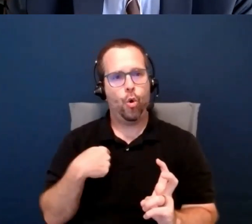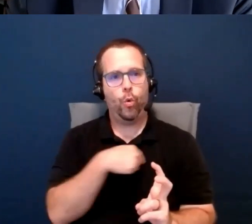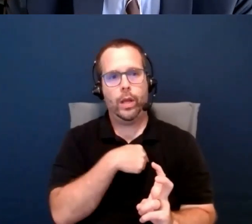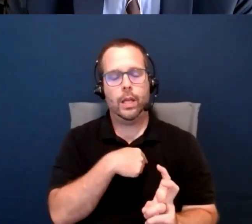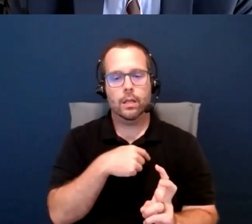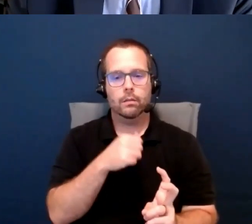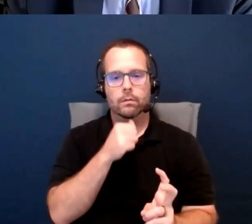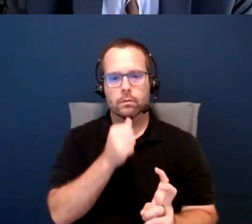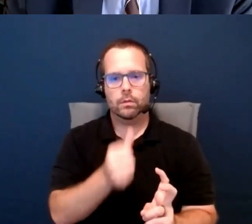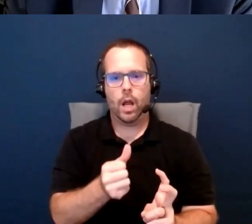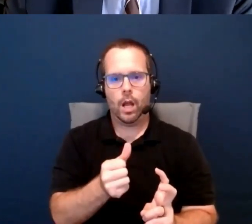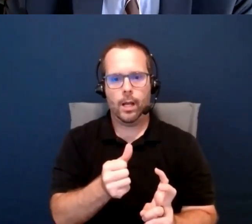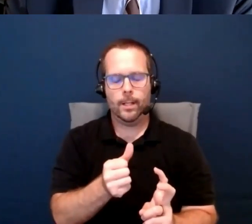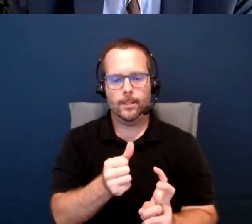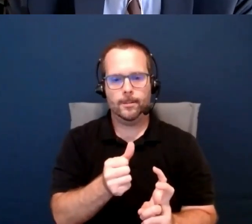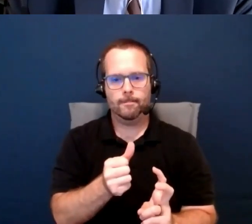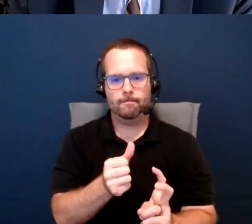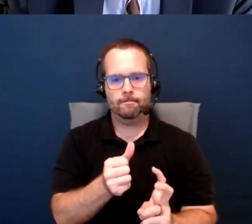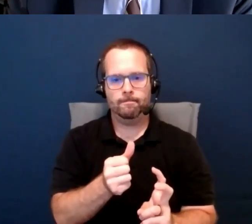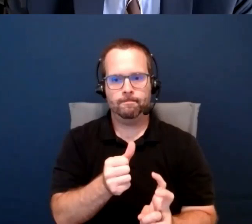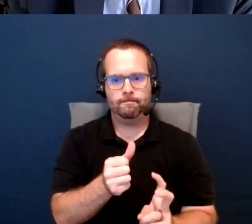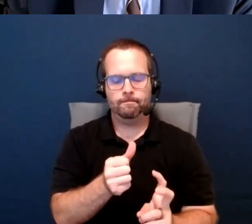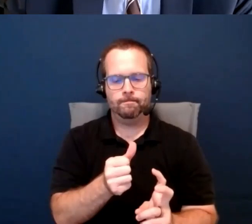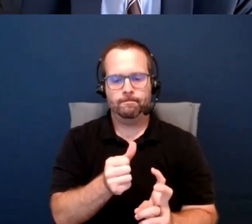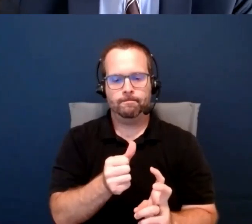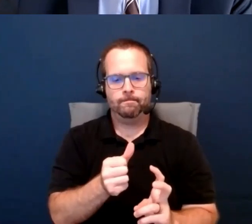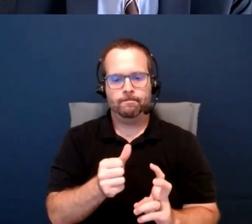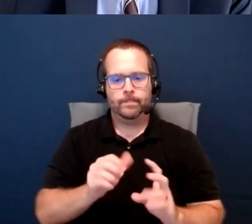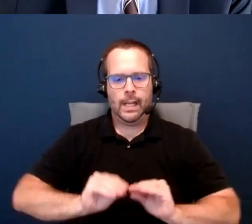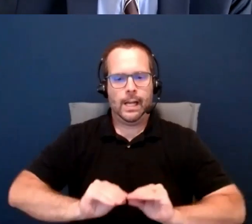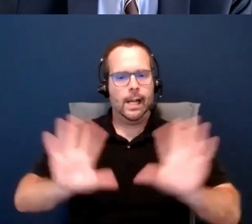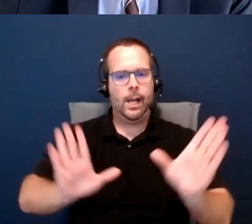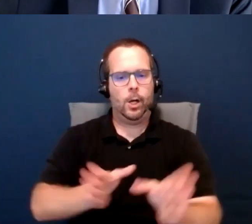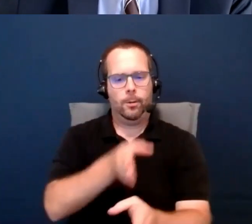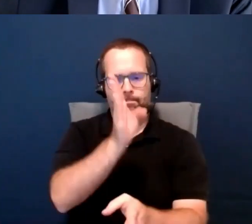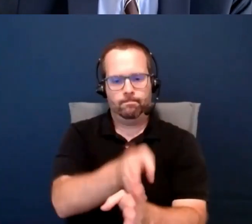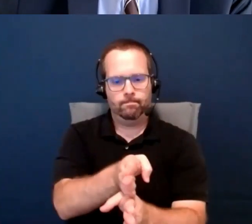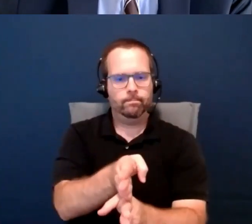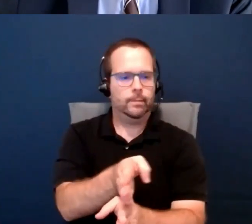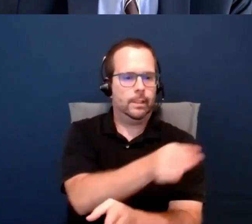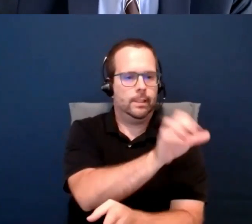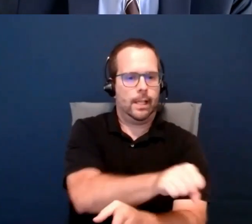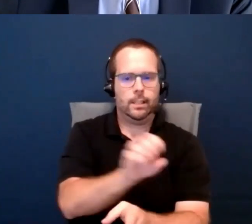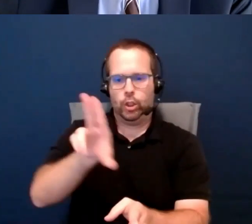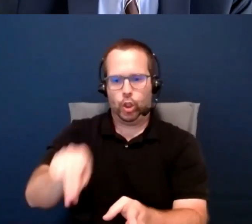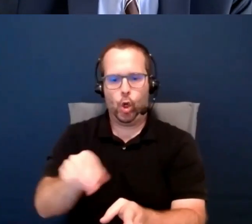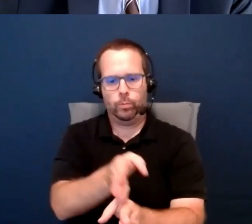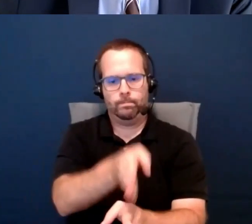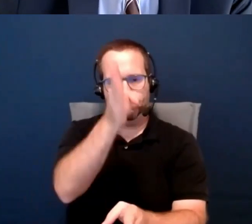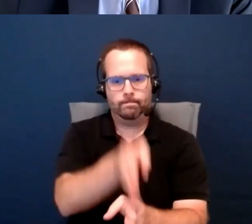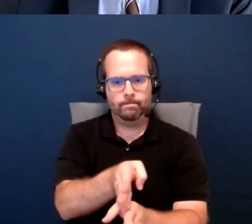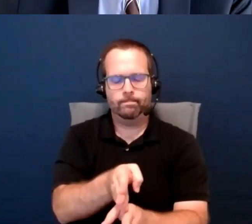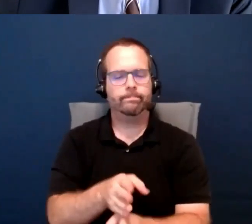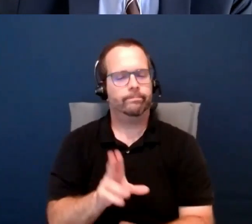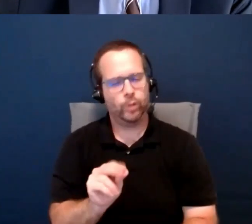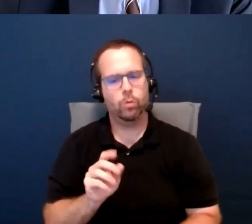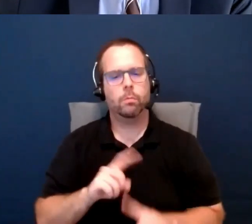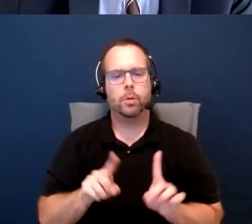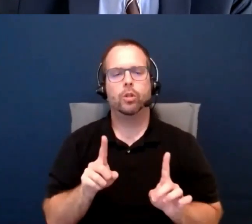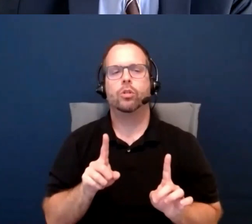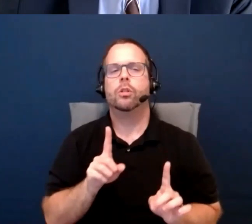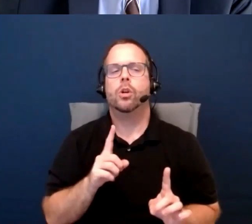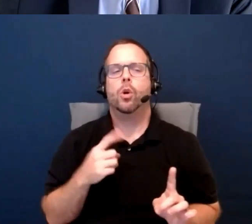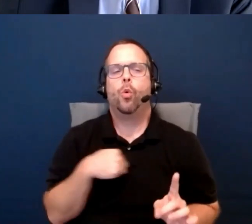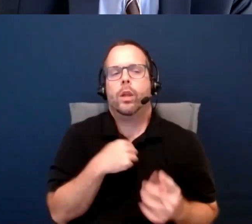about, but are seeking to encourage the inclusion